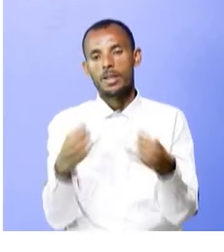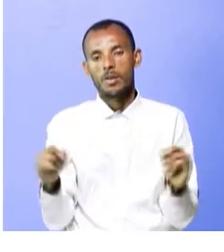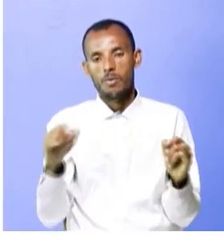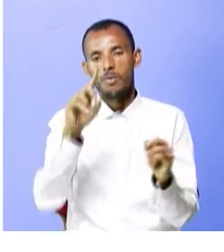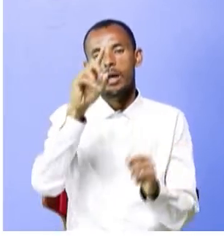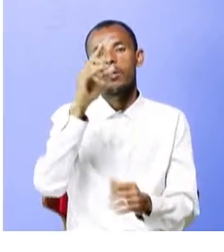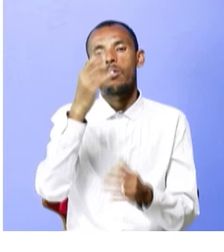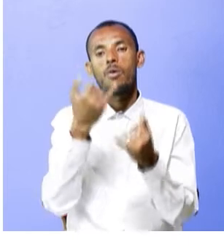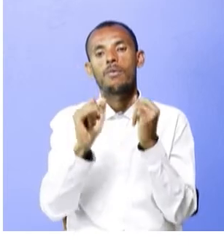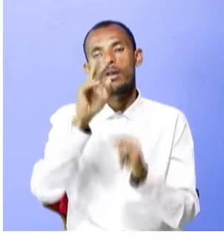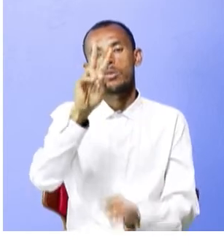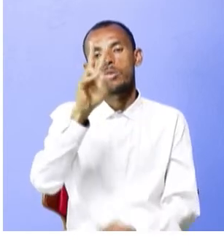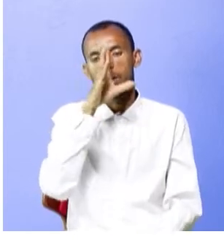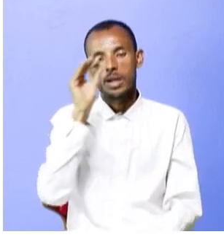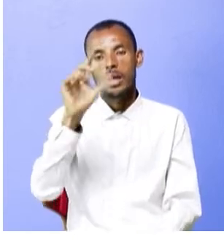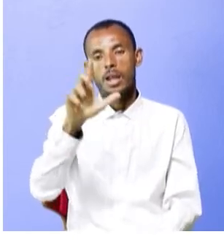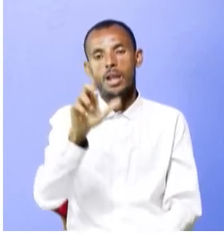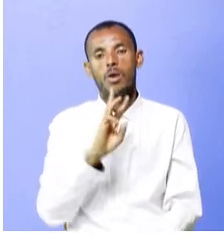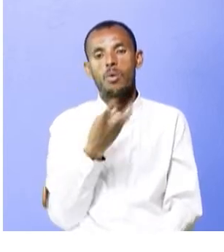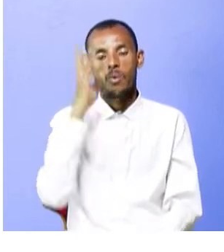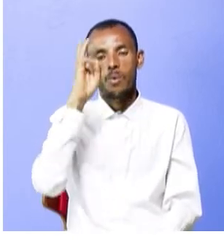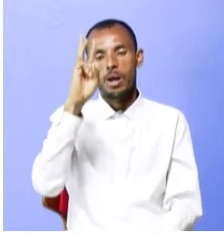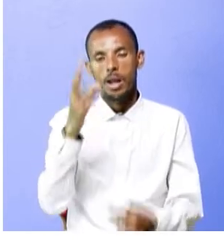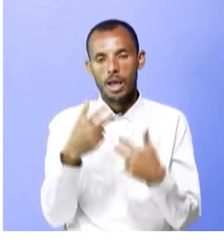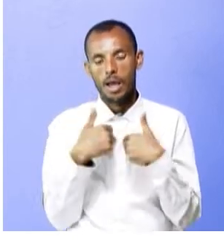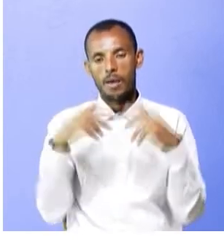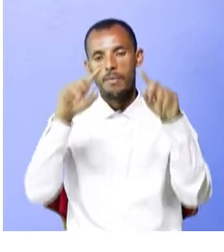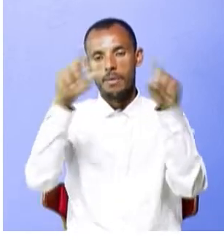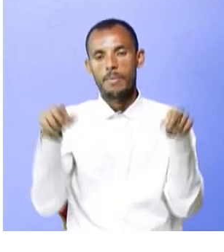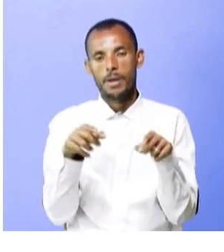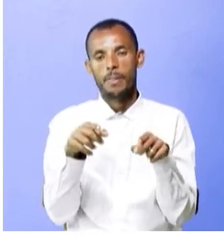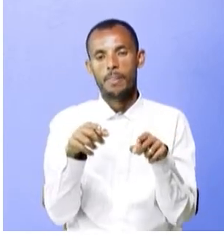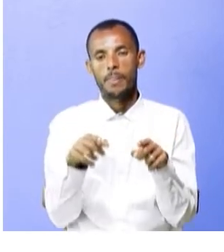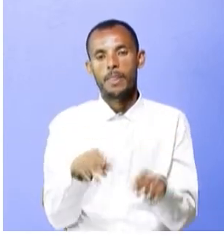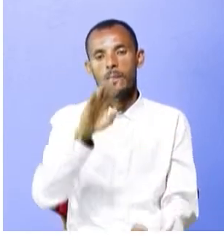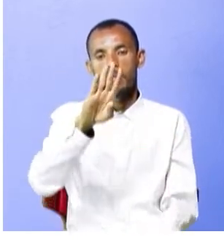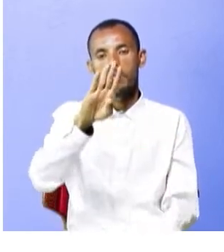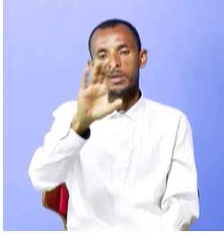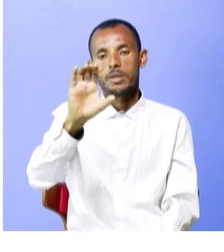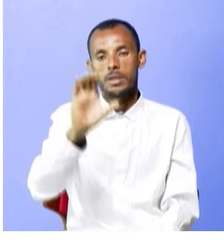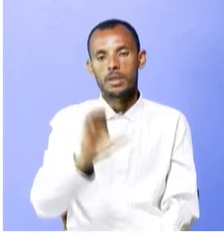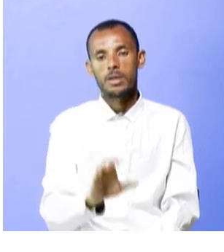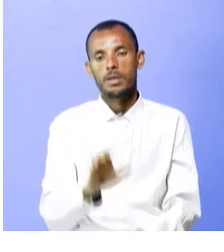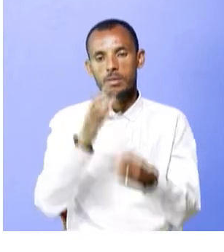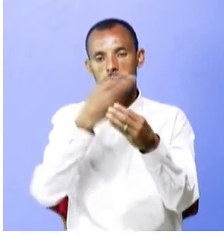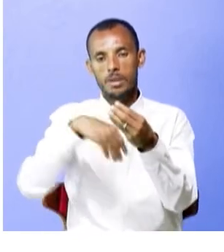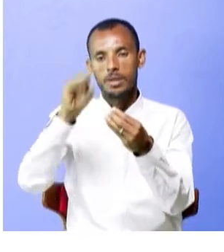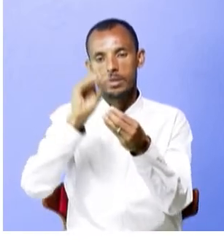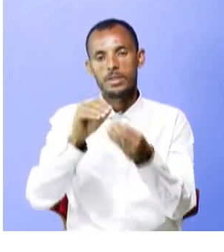and L, we will have, in the bracket, we will have BC